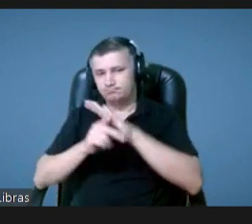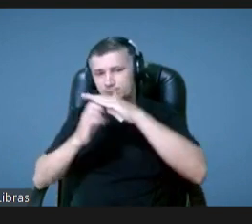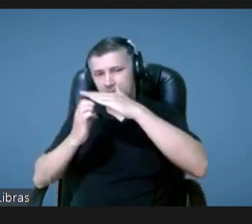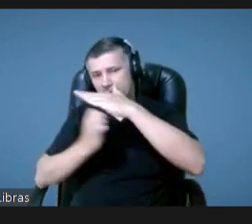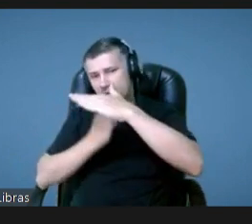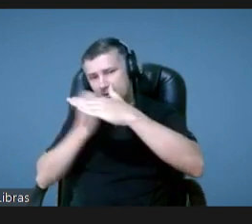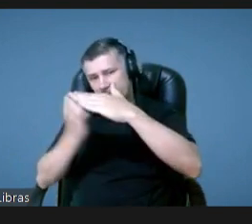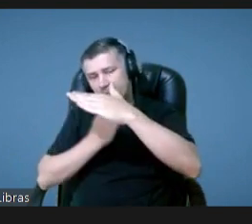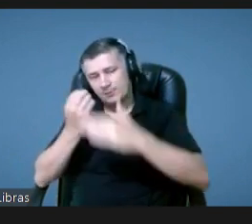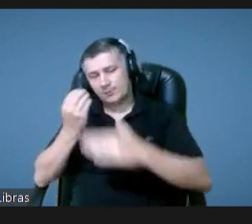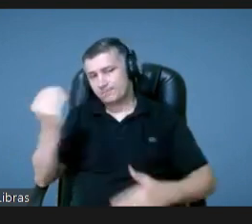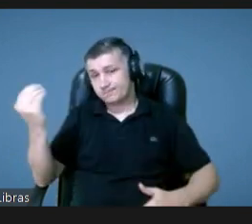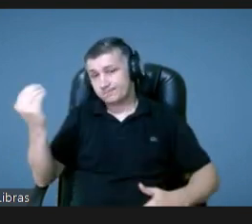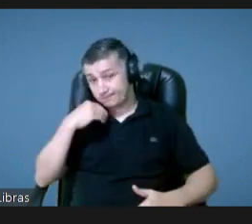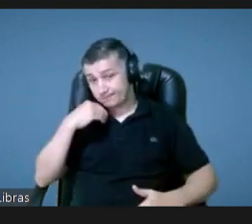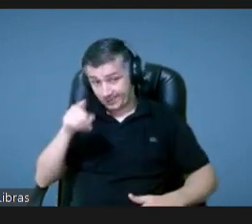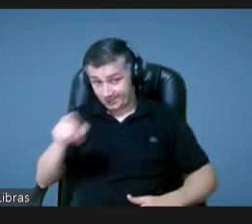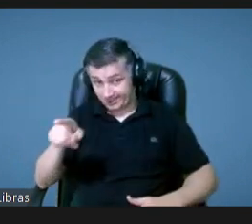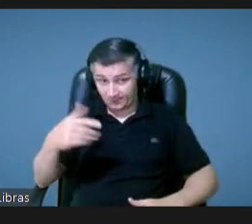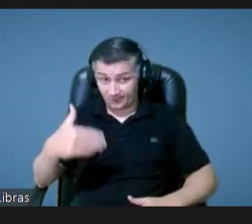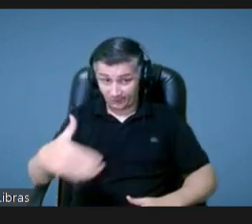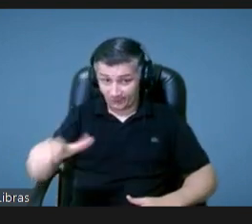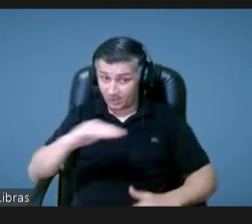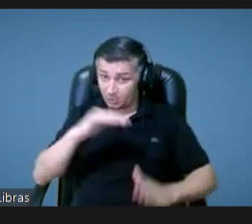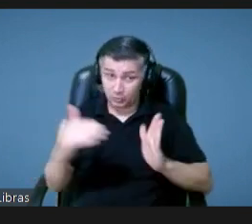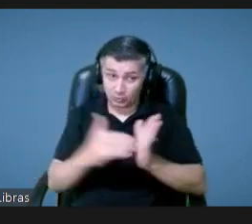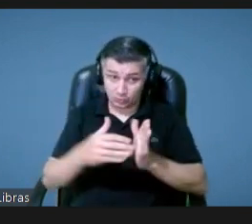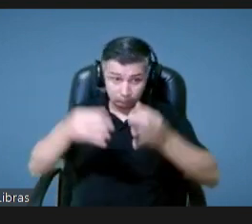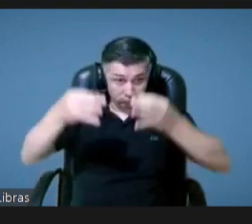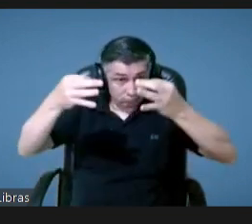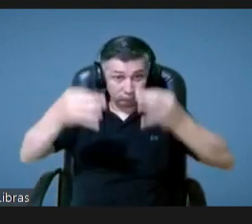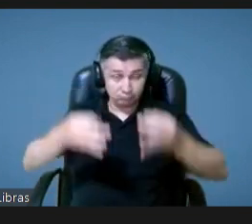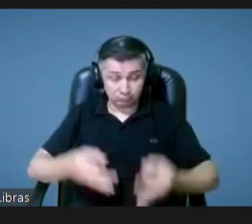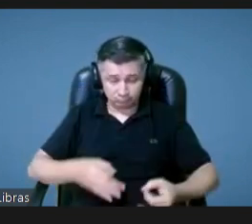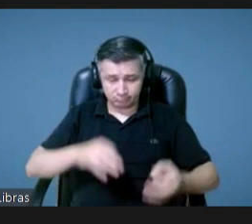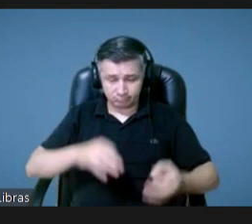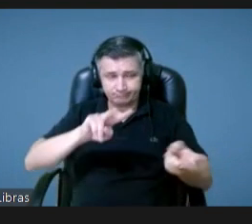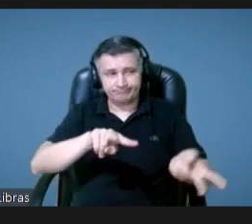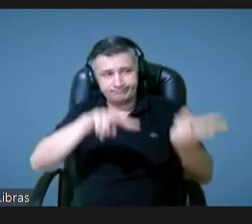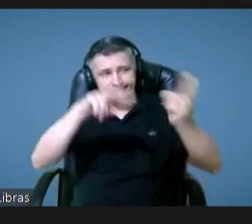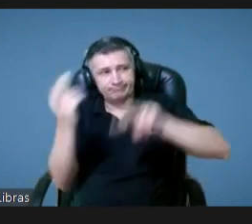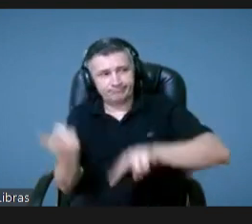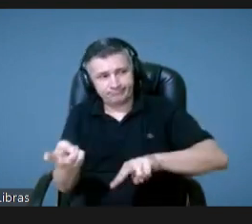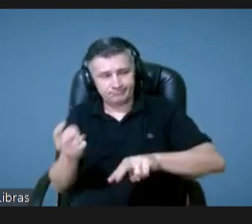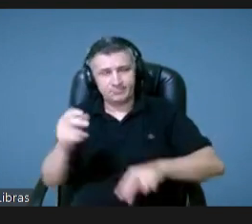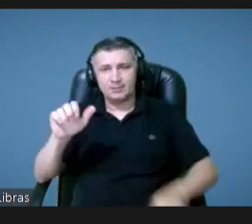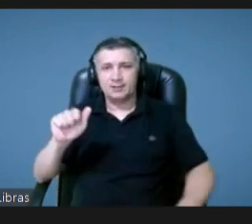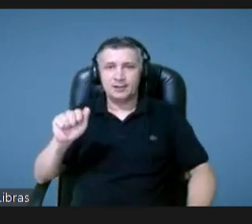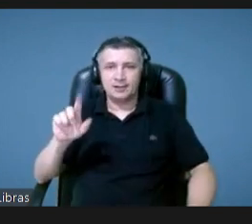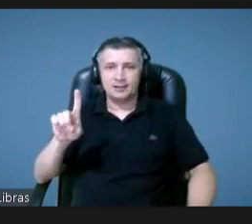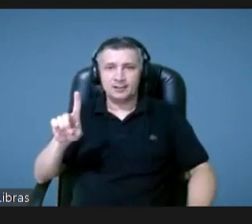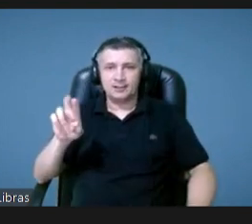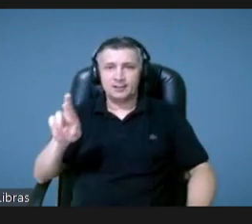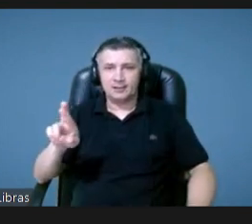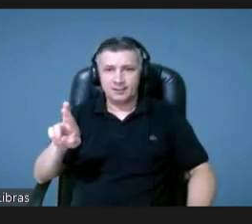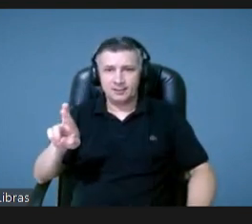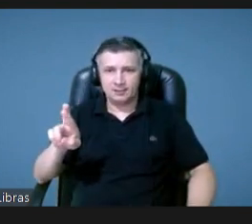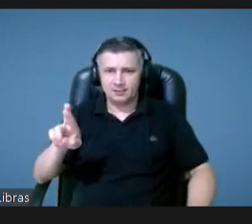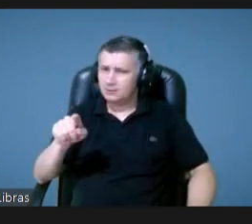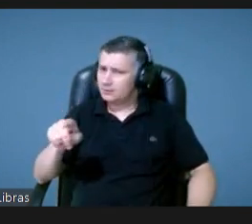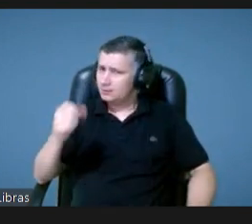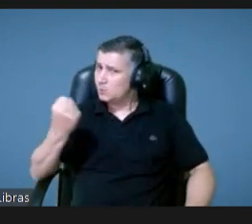371 million in terms of, or rather 381 million in terms of gross profit.